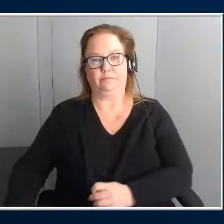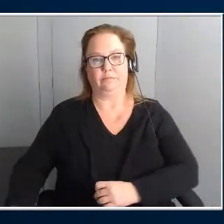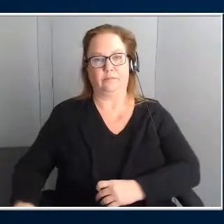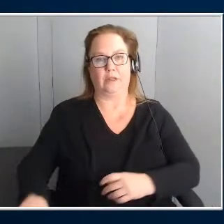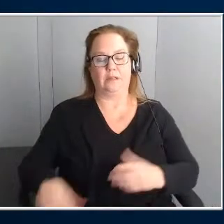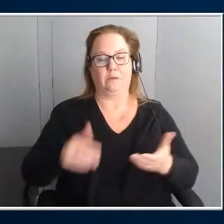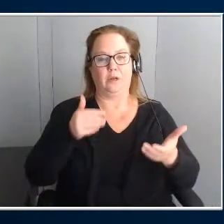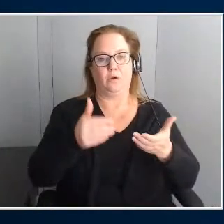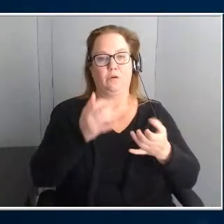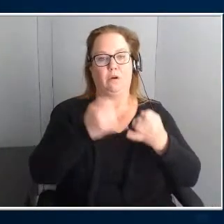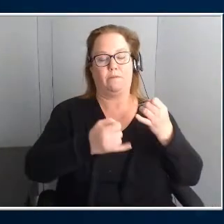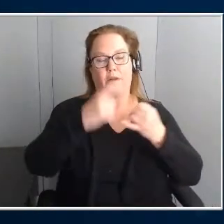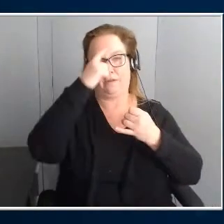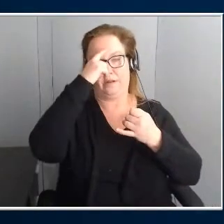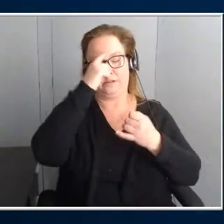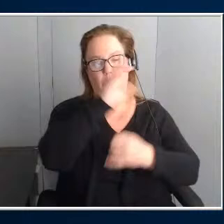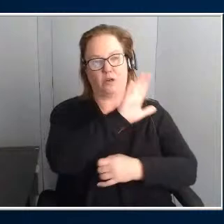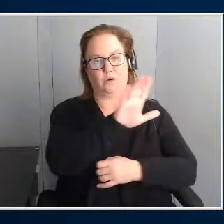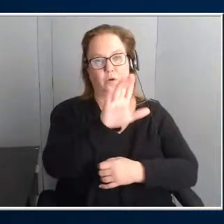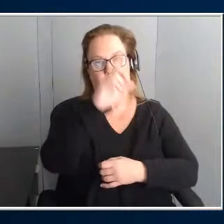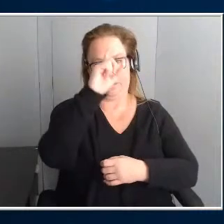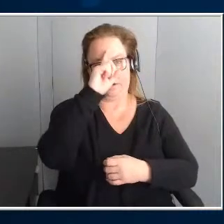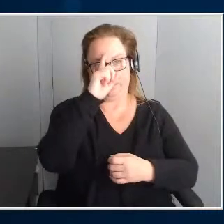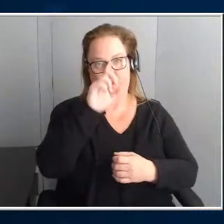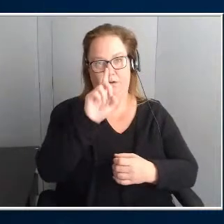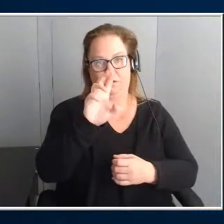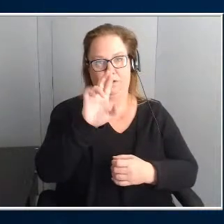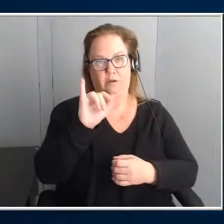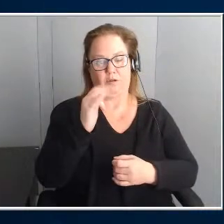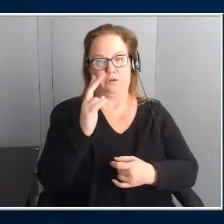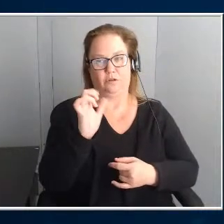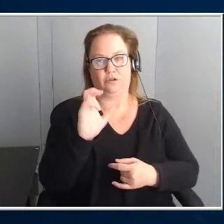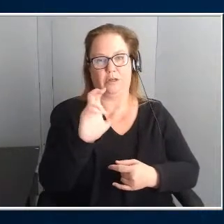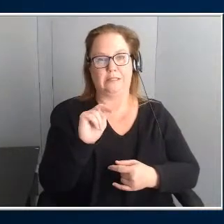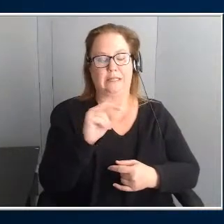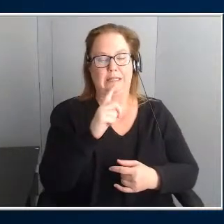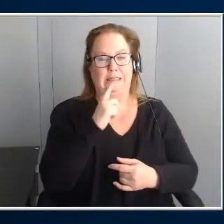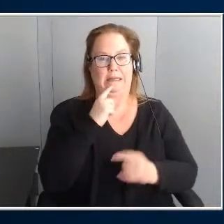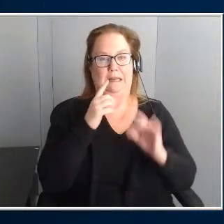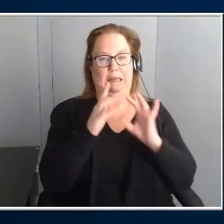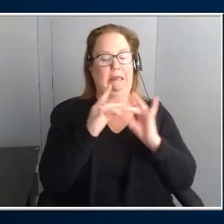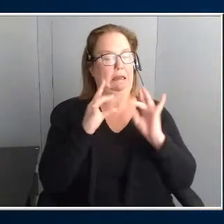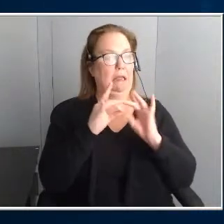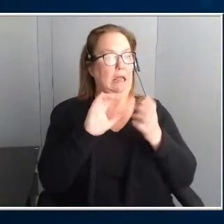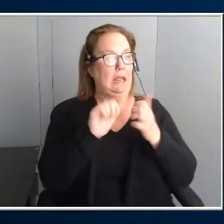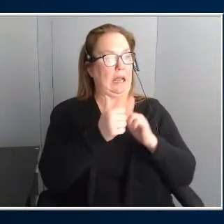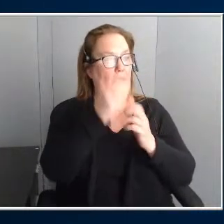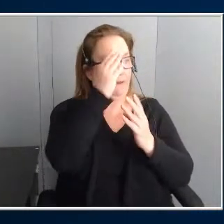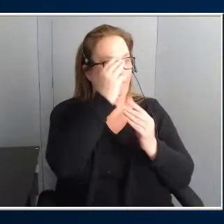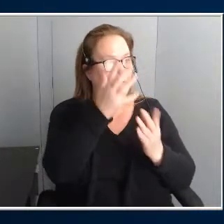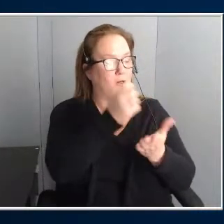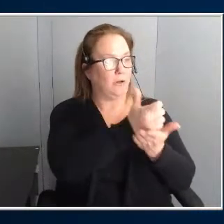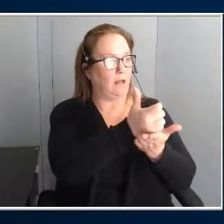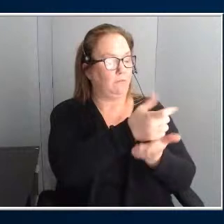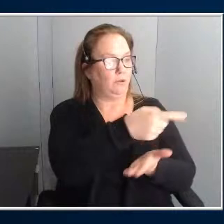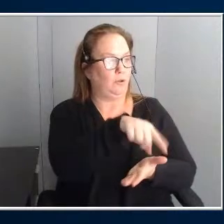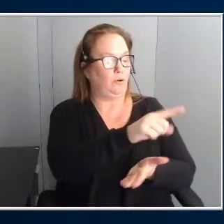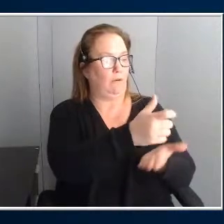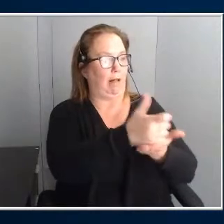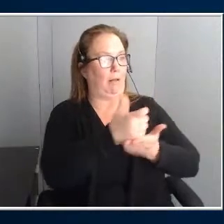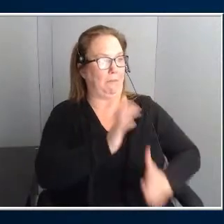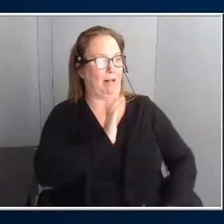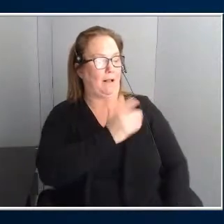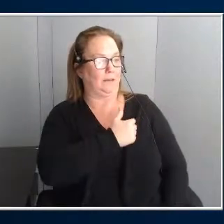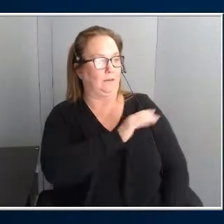thoughts, I would love your take on what Dr. Johnson is saying and how this information helps you help us with